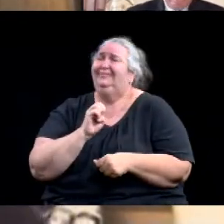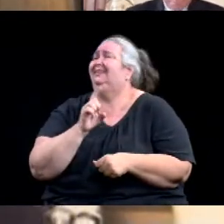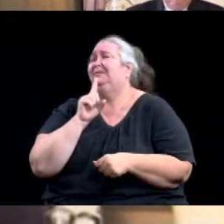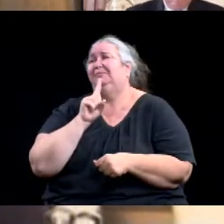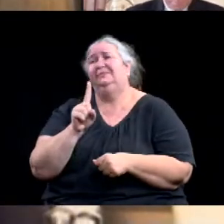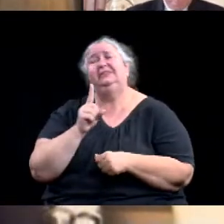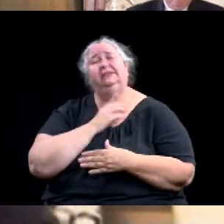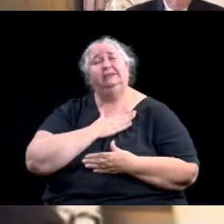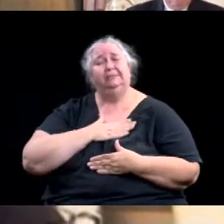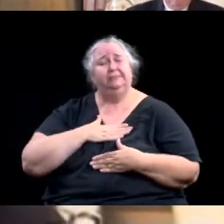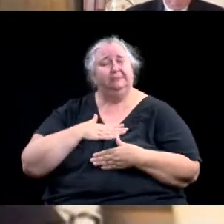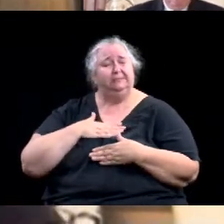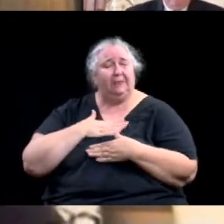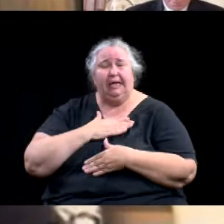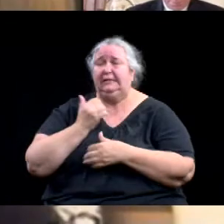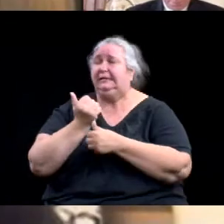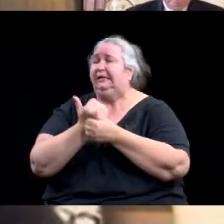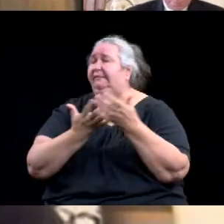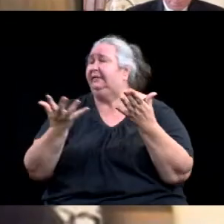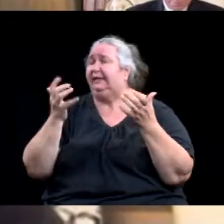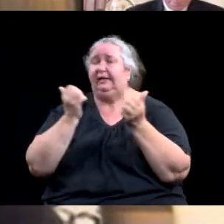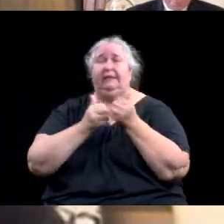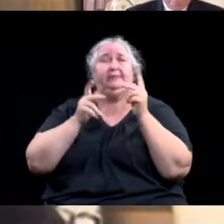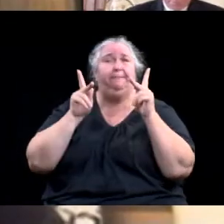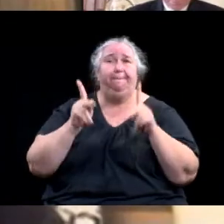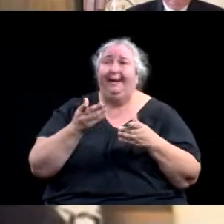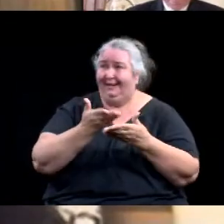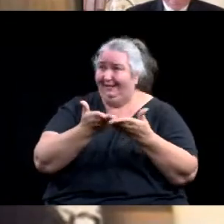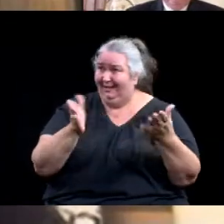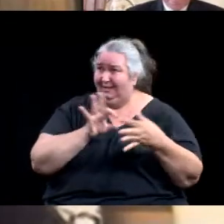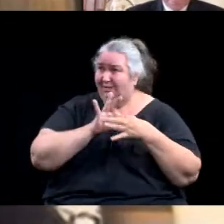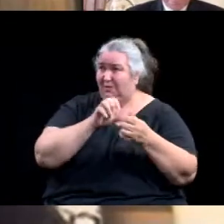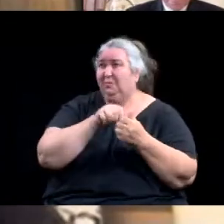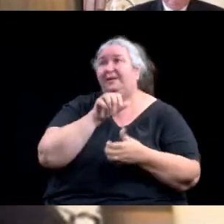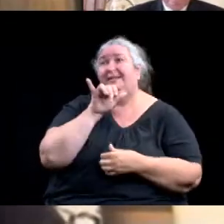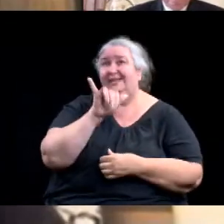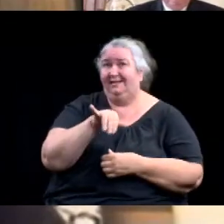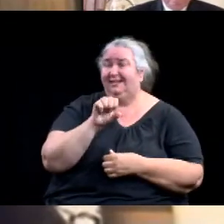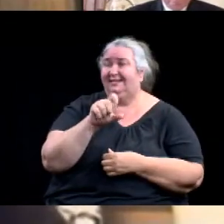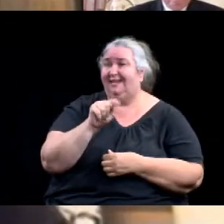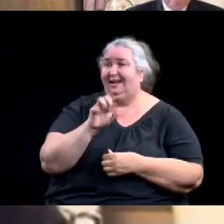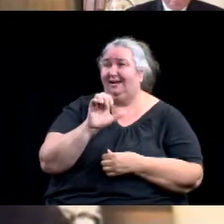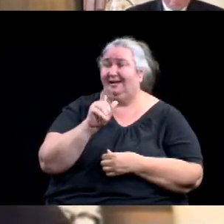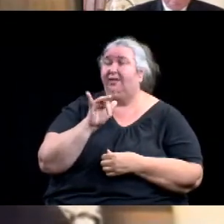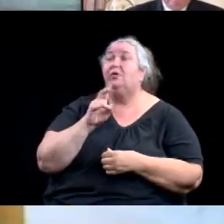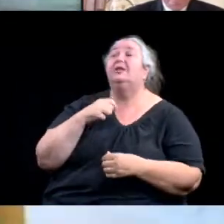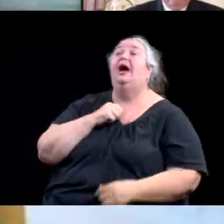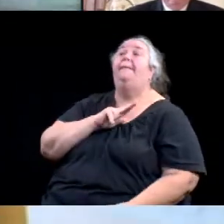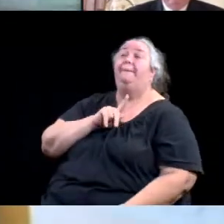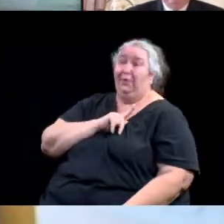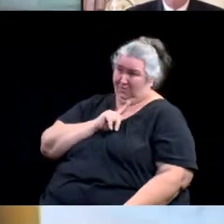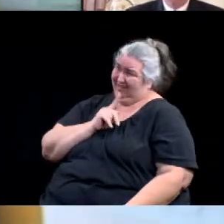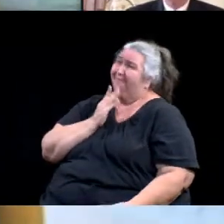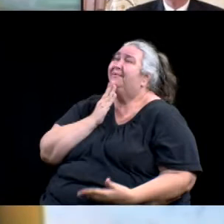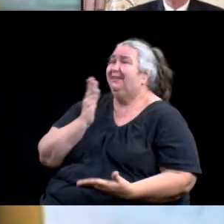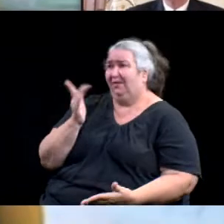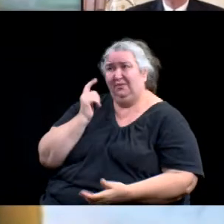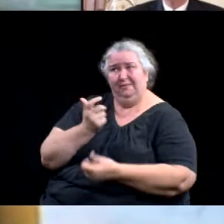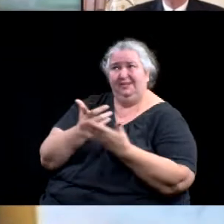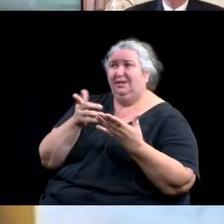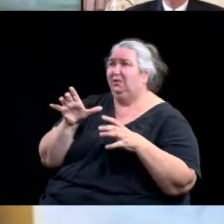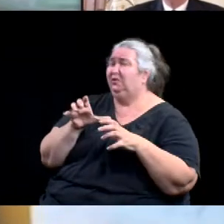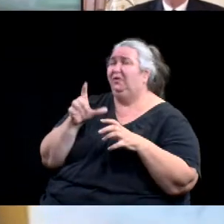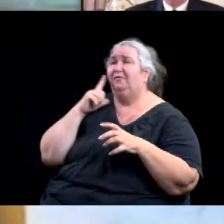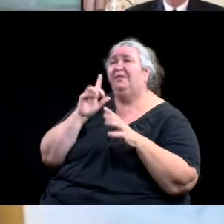thank you for everything that you do for the family and citizens of this city and this area. Thank you. It's always our pleasure.